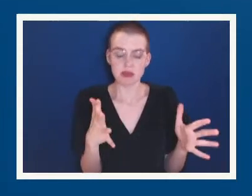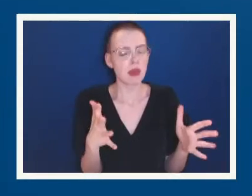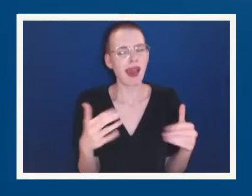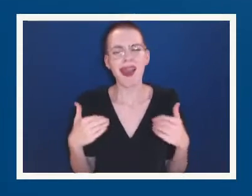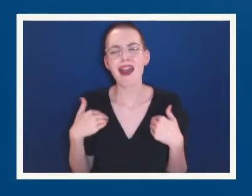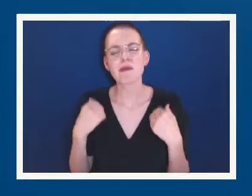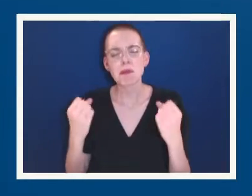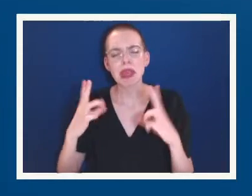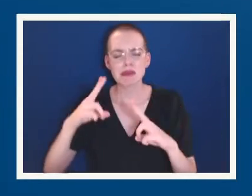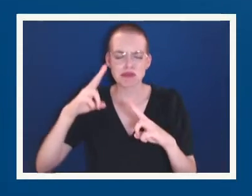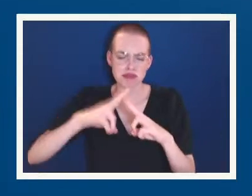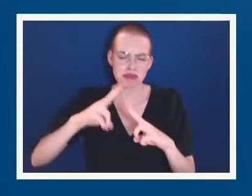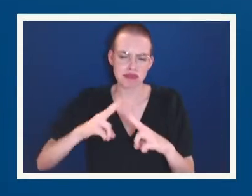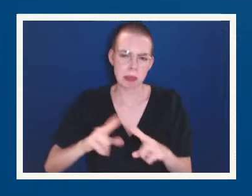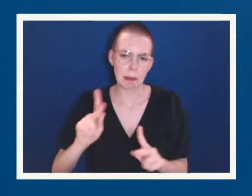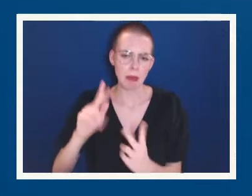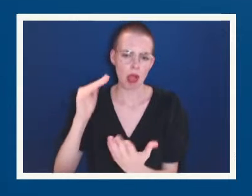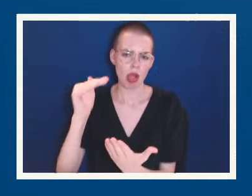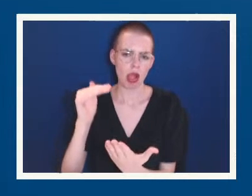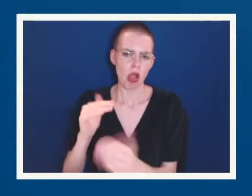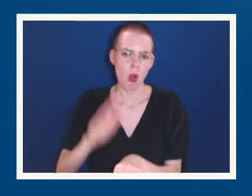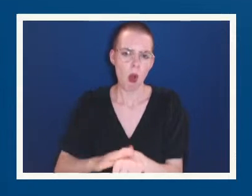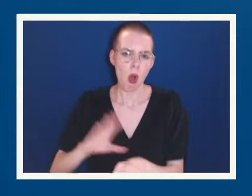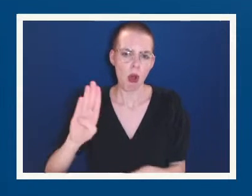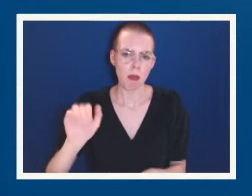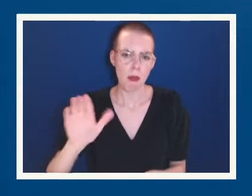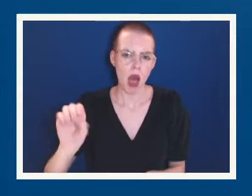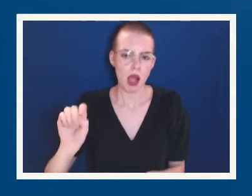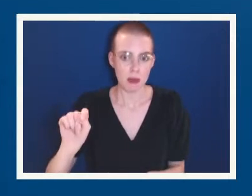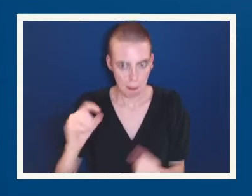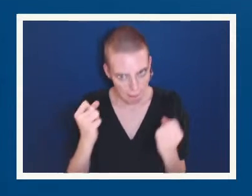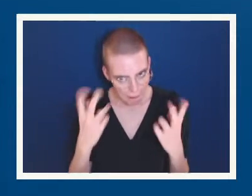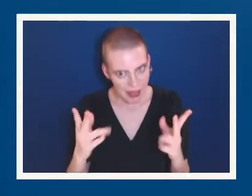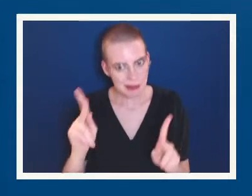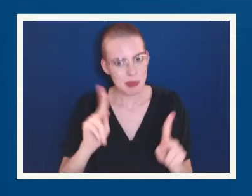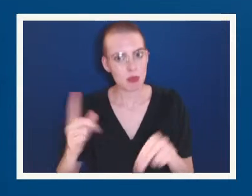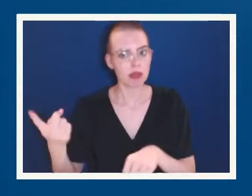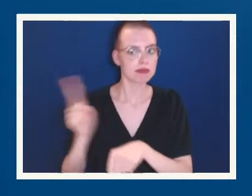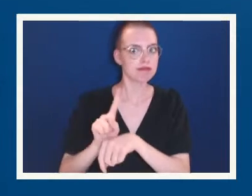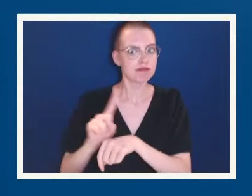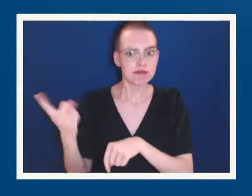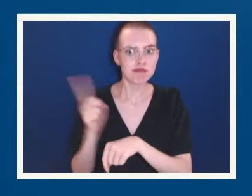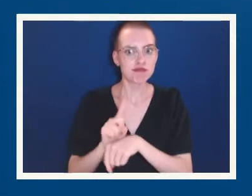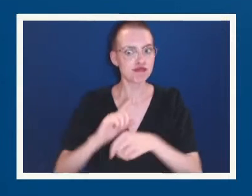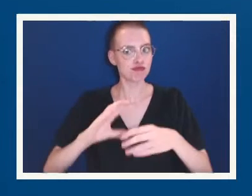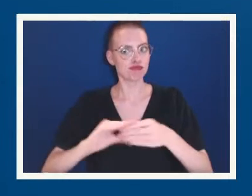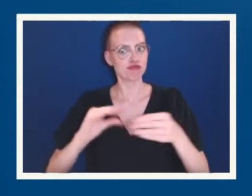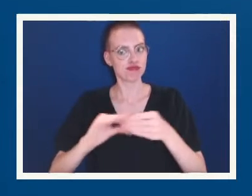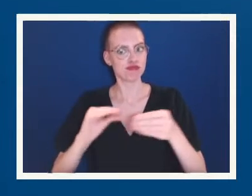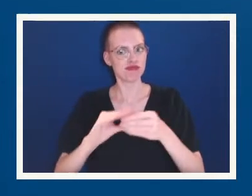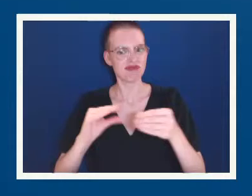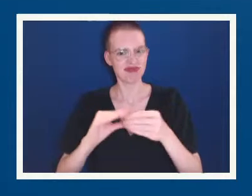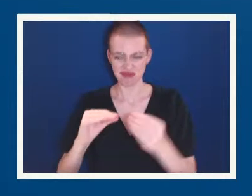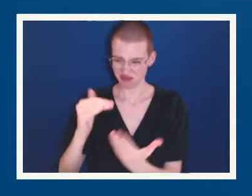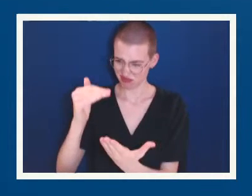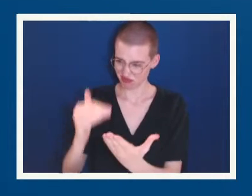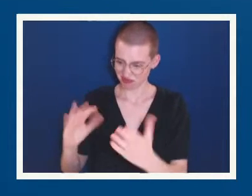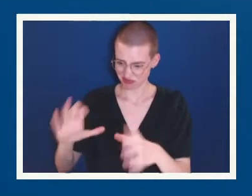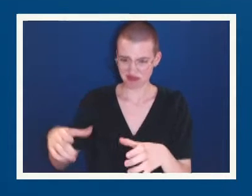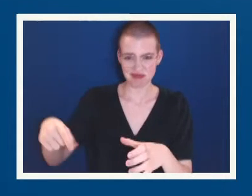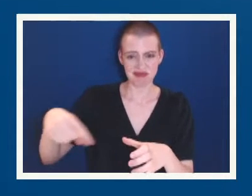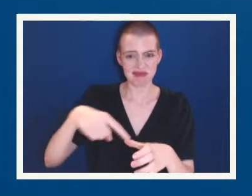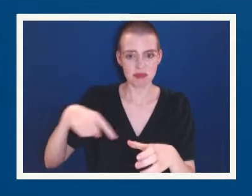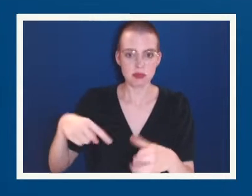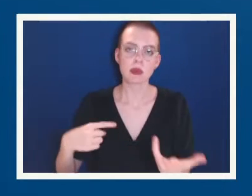this state. You heard from a lot of them today. You heard from a lot of them. We have some We have one of the best delegation in Congress. I